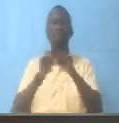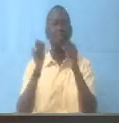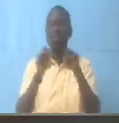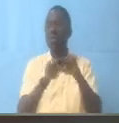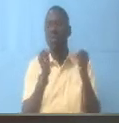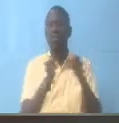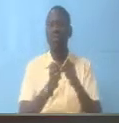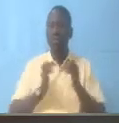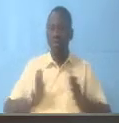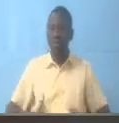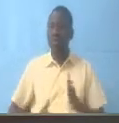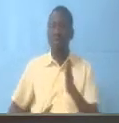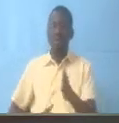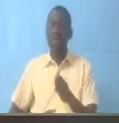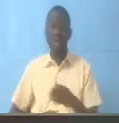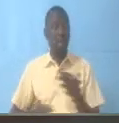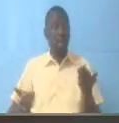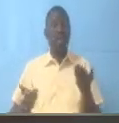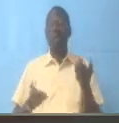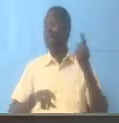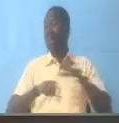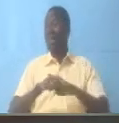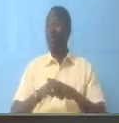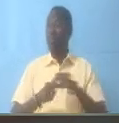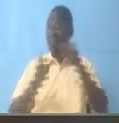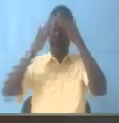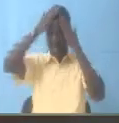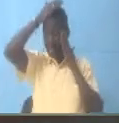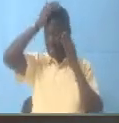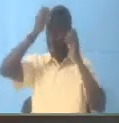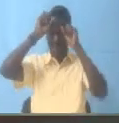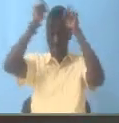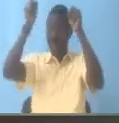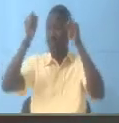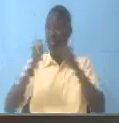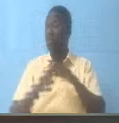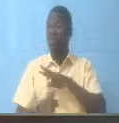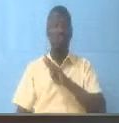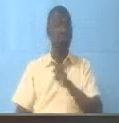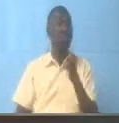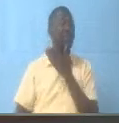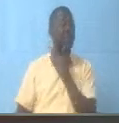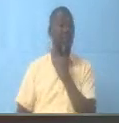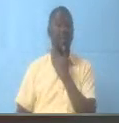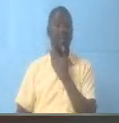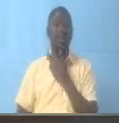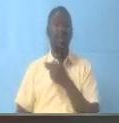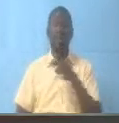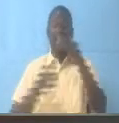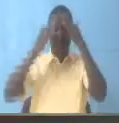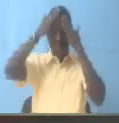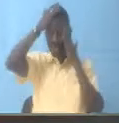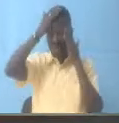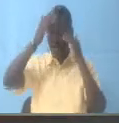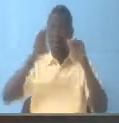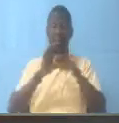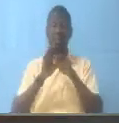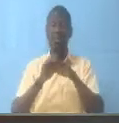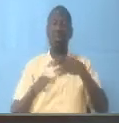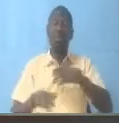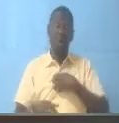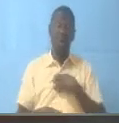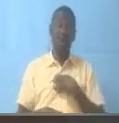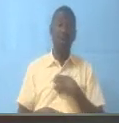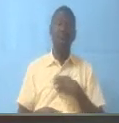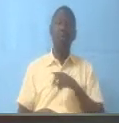military regime, you know, so it wasn't easy. What they wanted to do was to get on with what they were determined to do, and